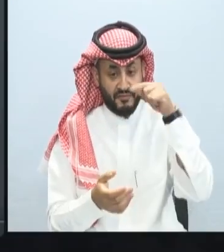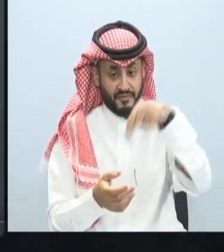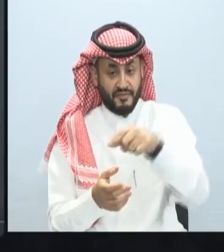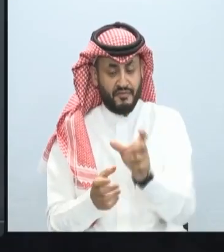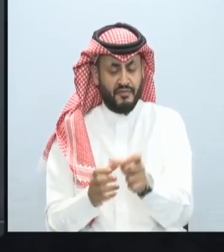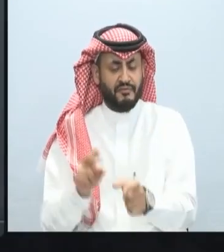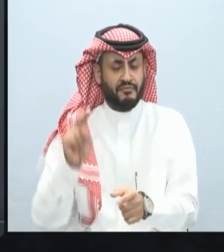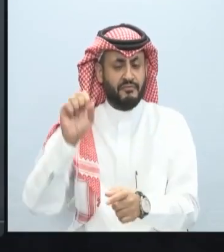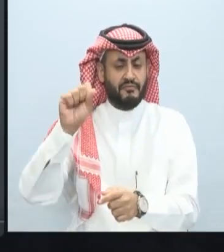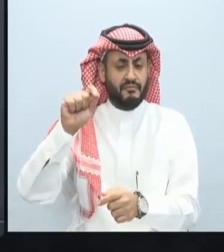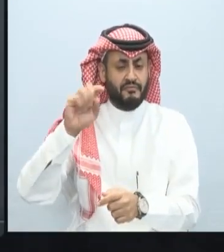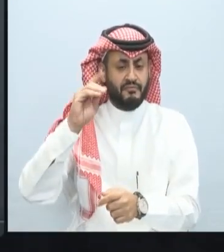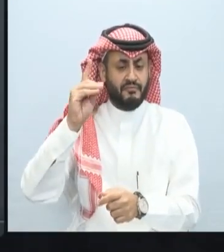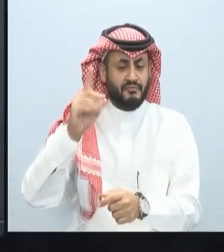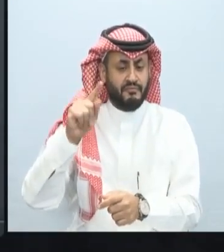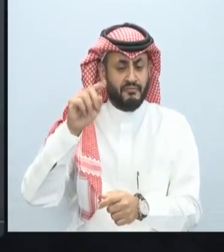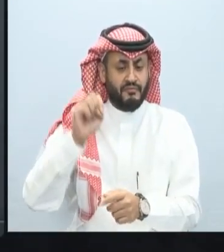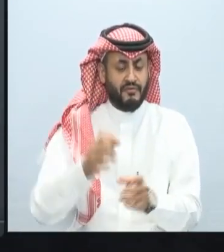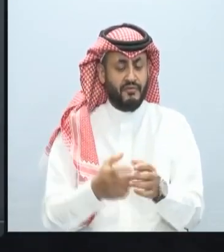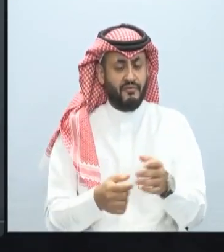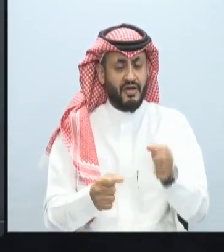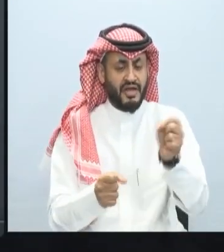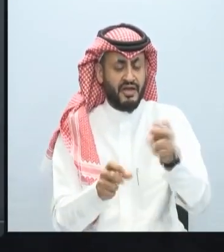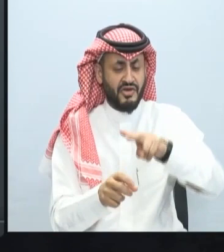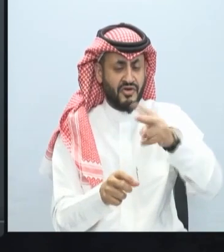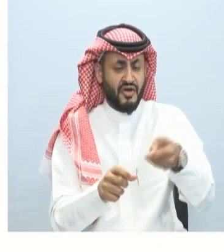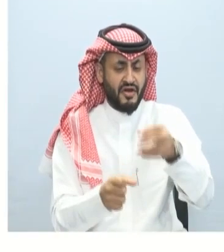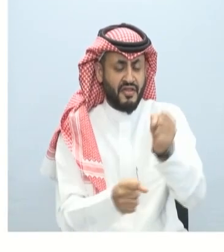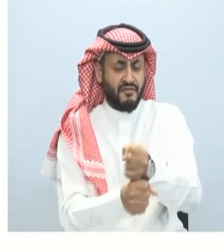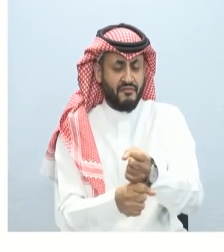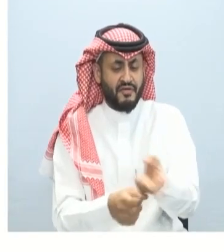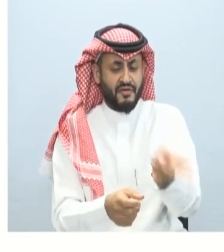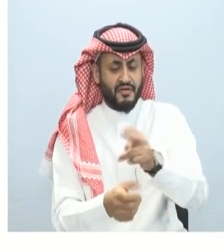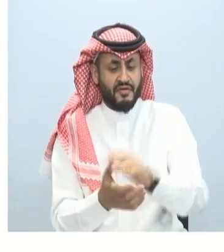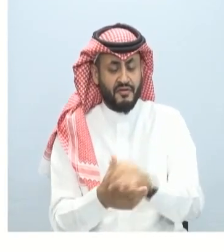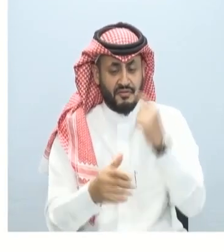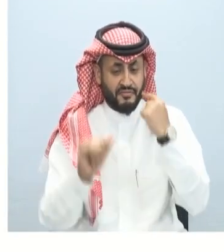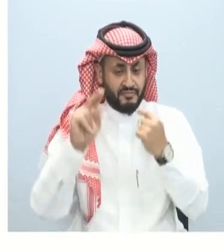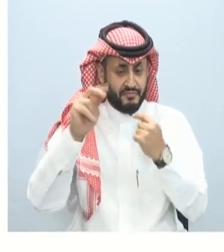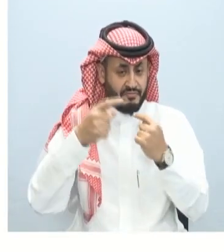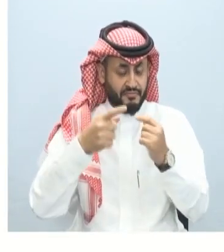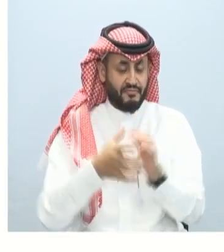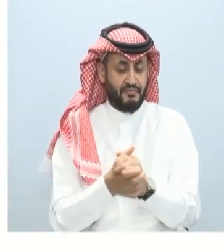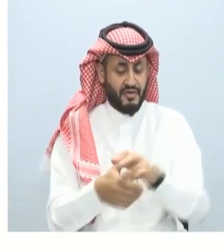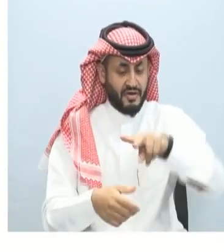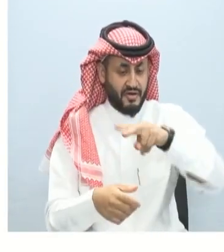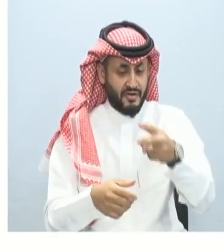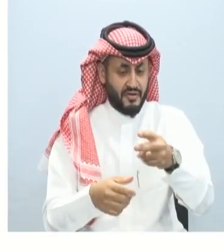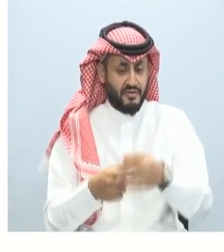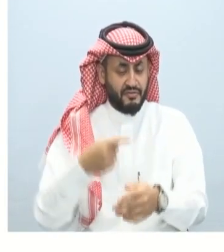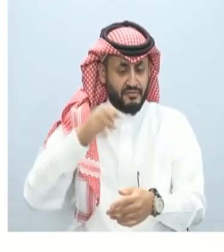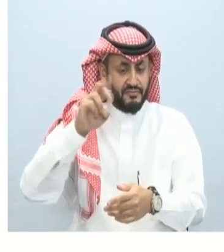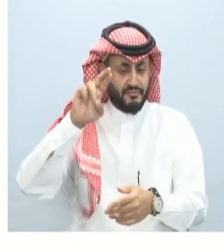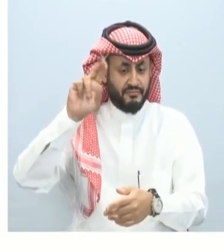in the sentence, and we changed the verb from take, the base form, into taking. Okay, so we turned it into a gerund.